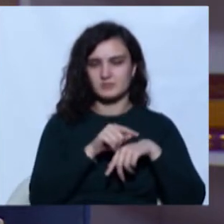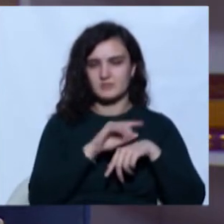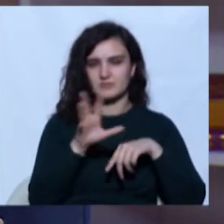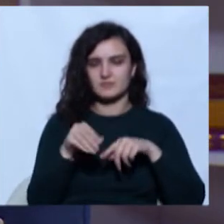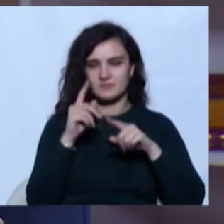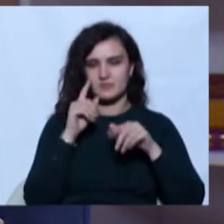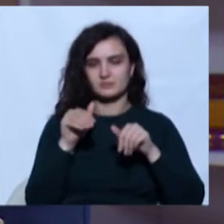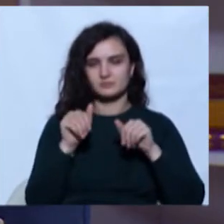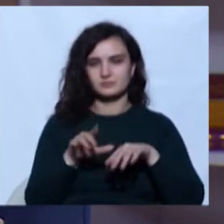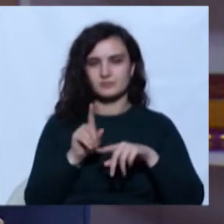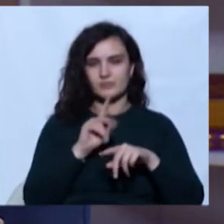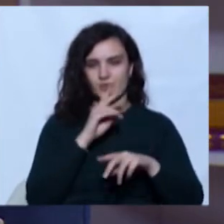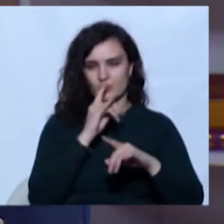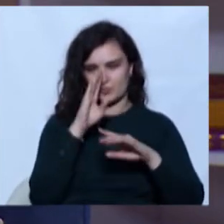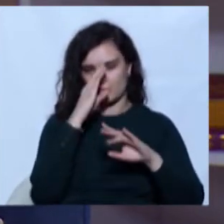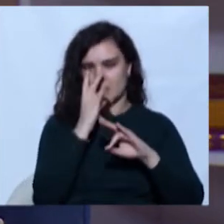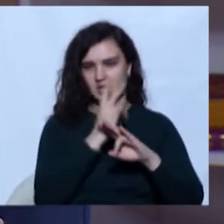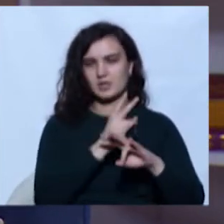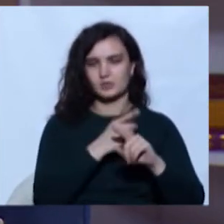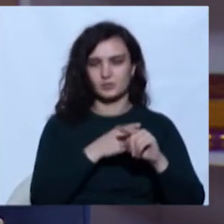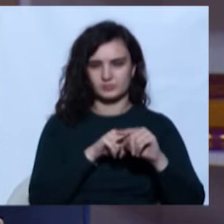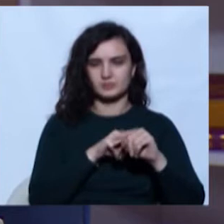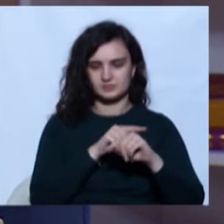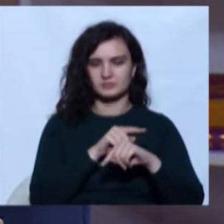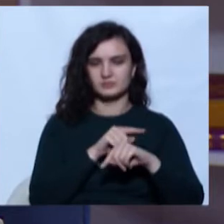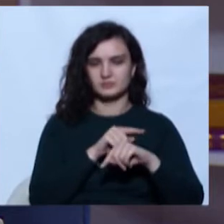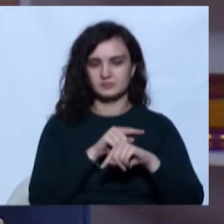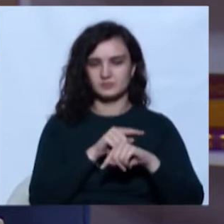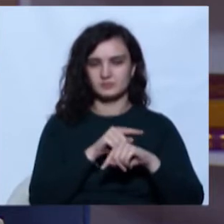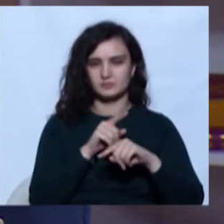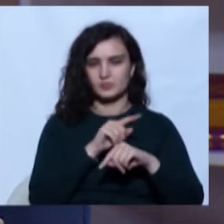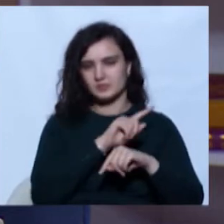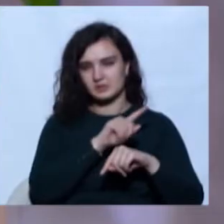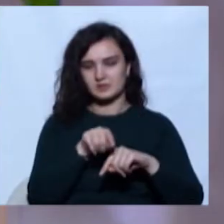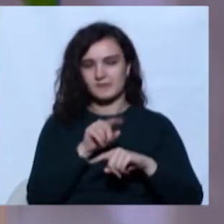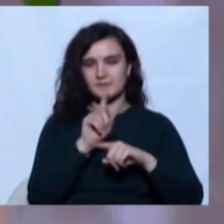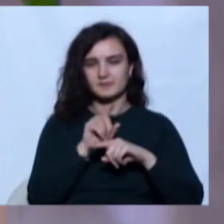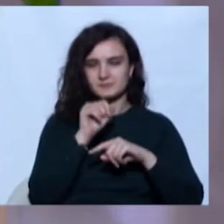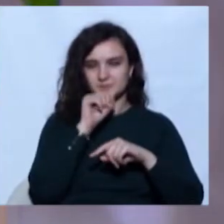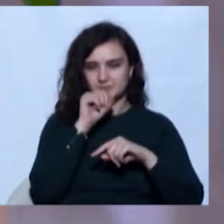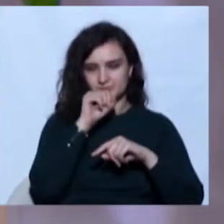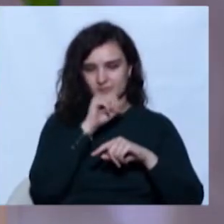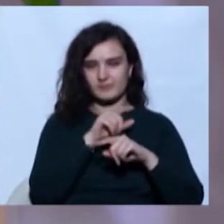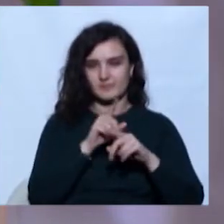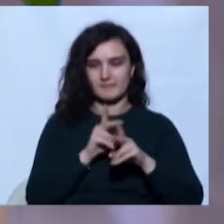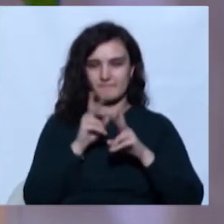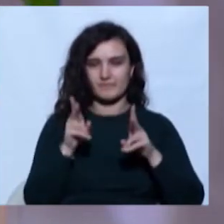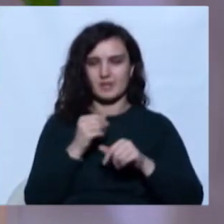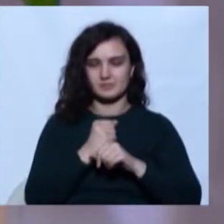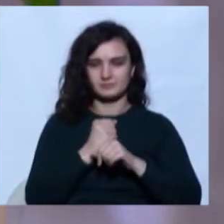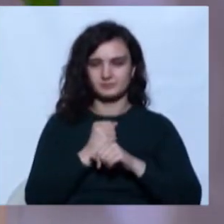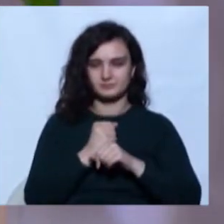they decide to betray him by falsely accusing him of a crime. They write a letter to their